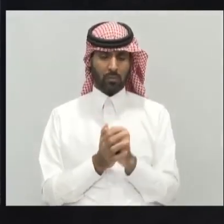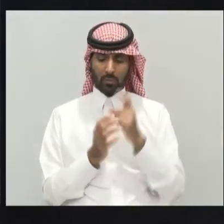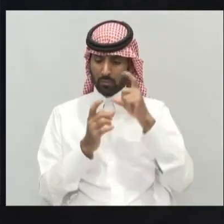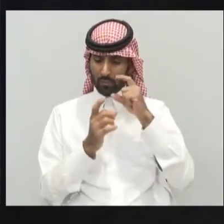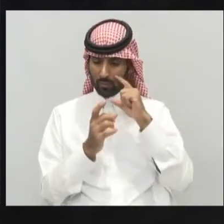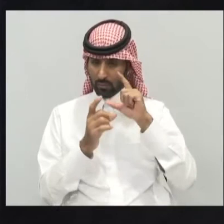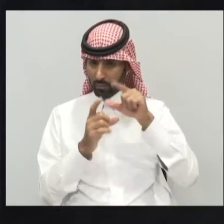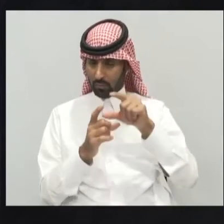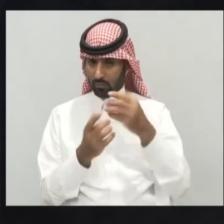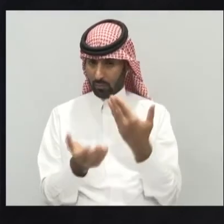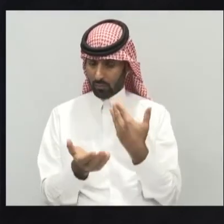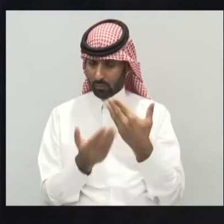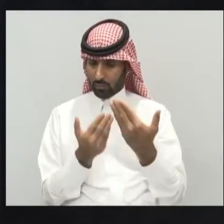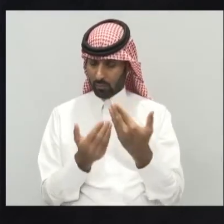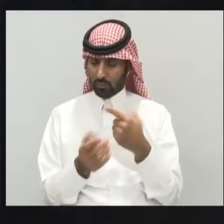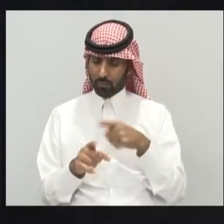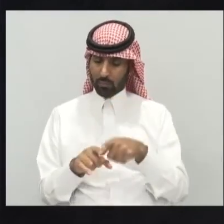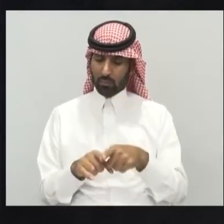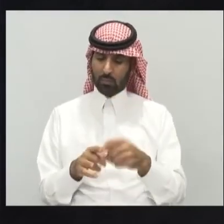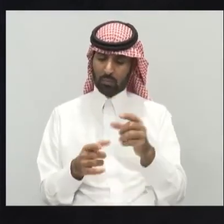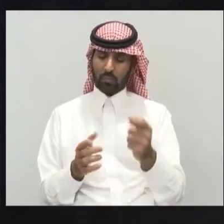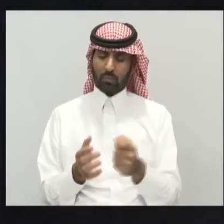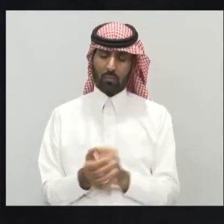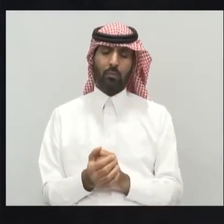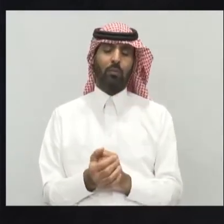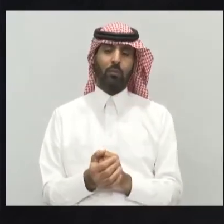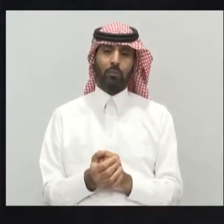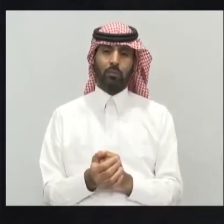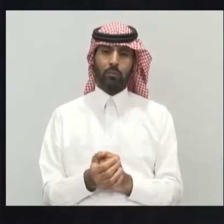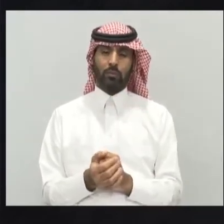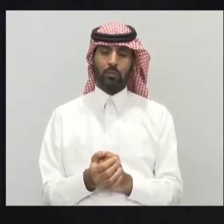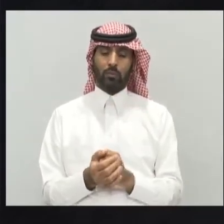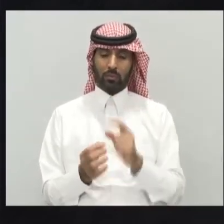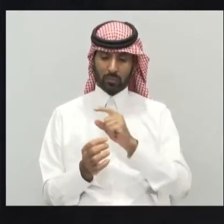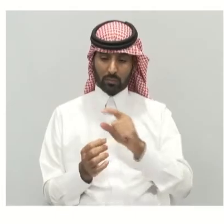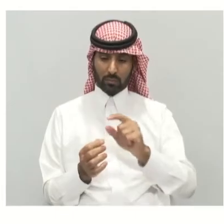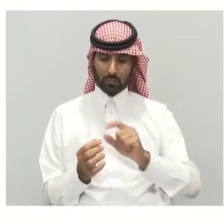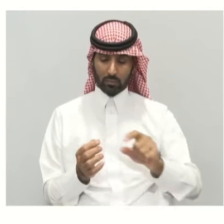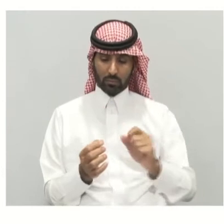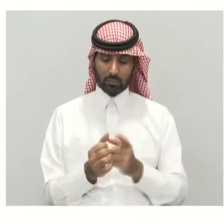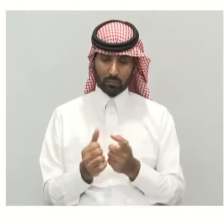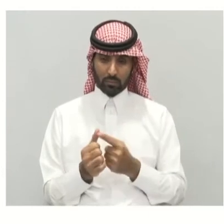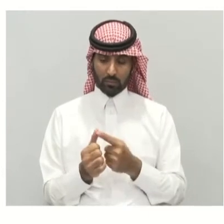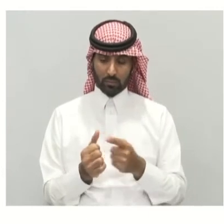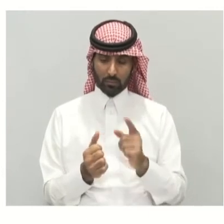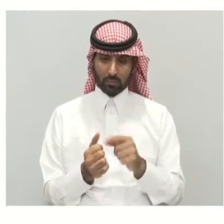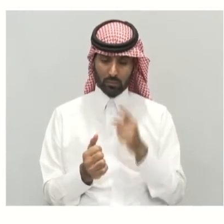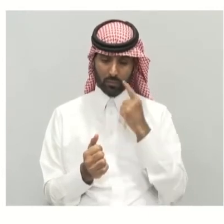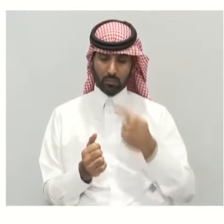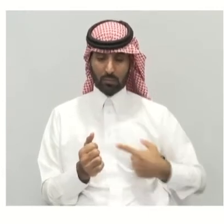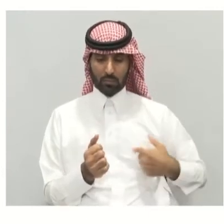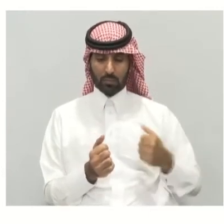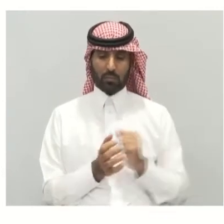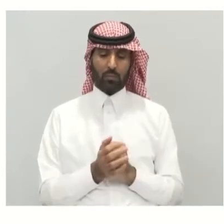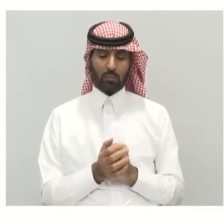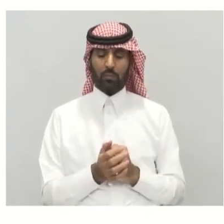video, discuss it with your friends, and let's see the answers together. I highlight it here. For the first question, the name of the